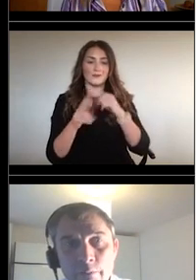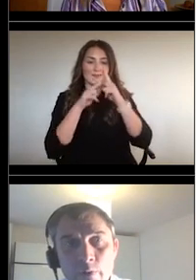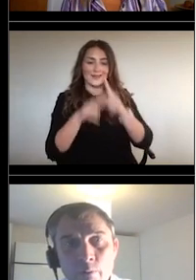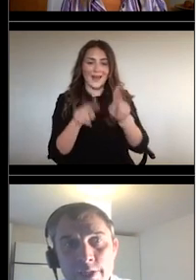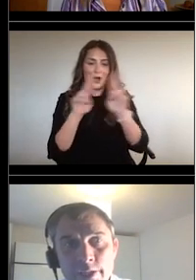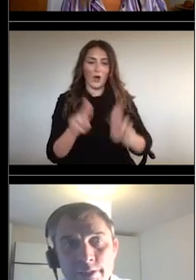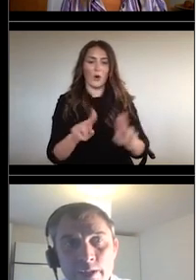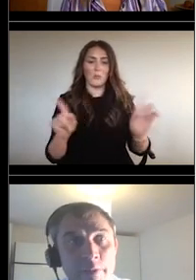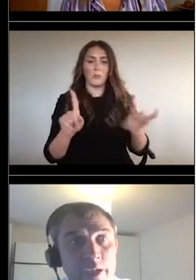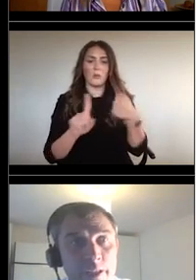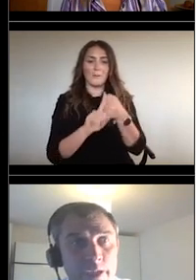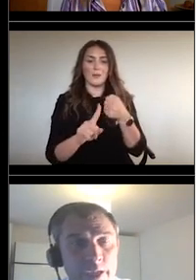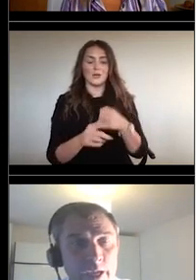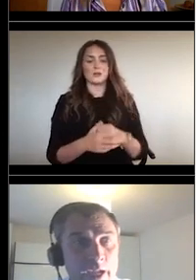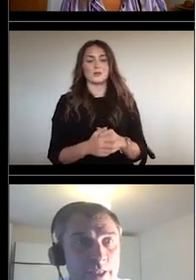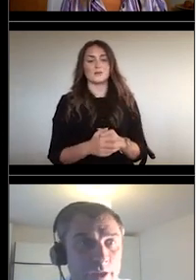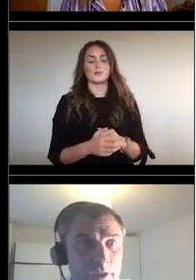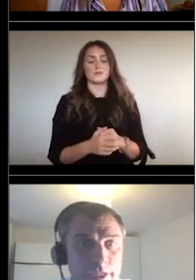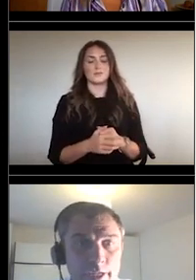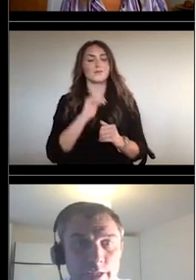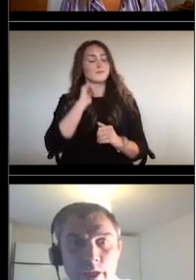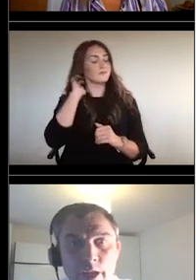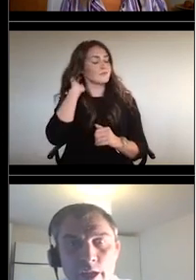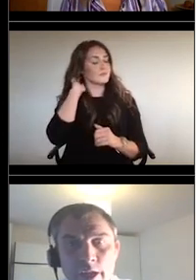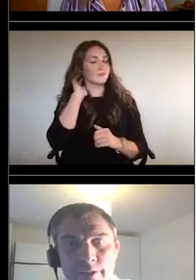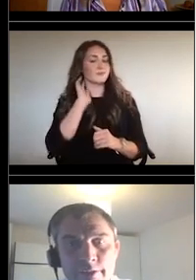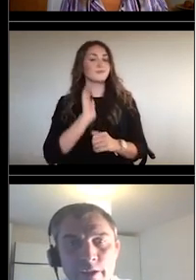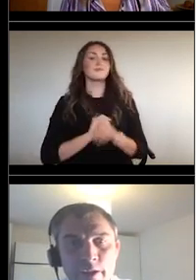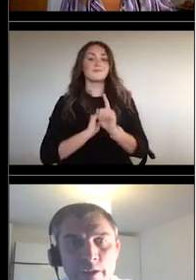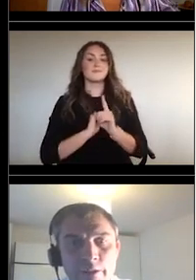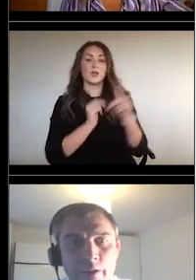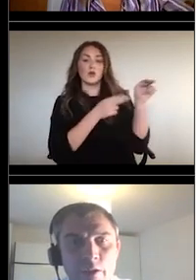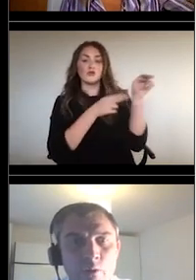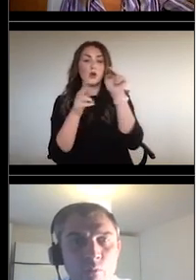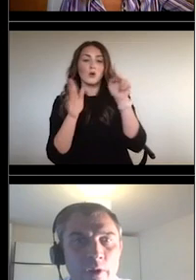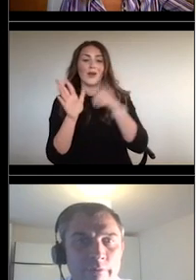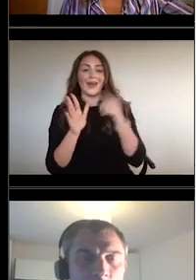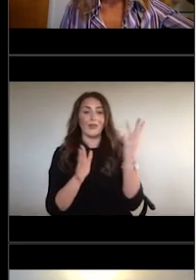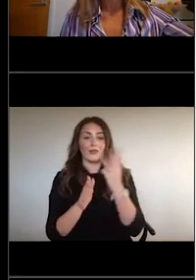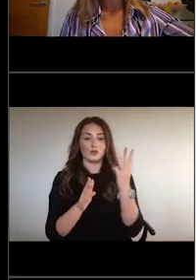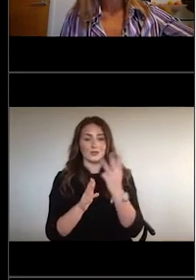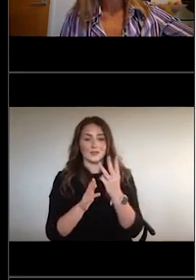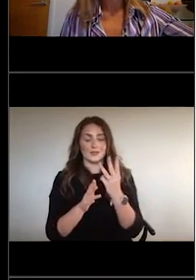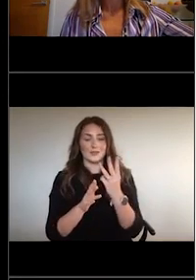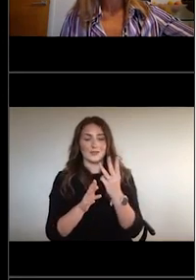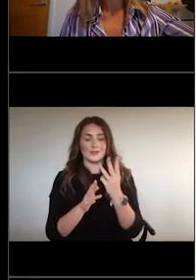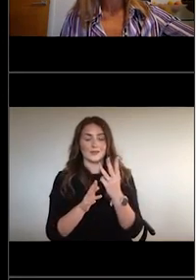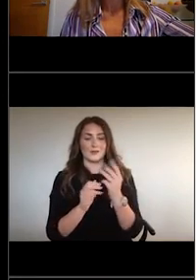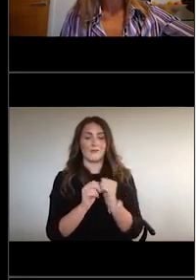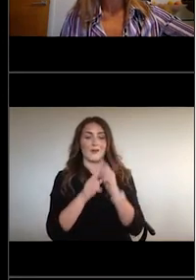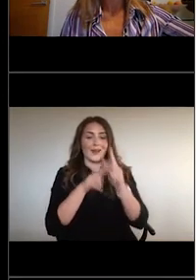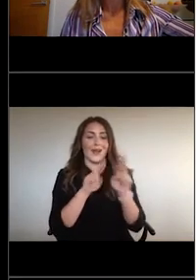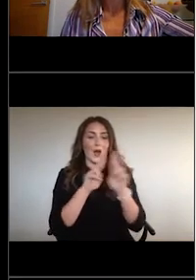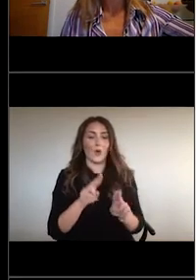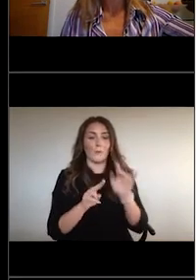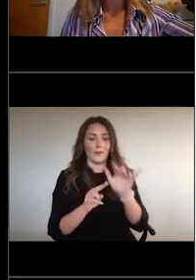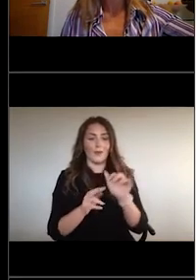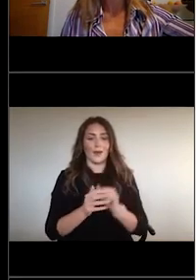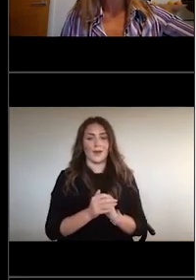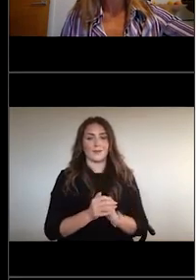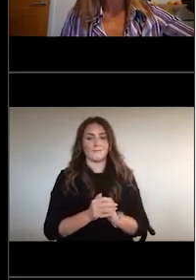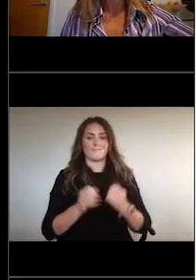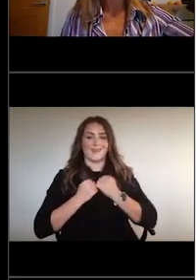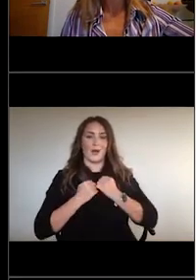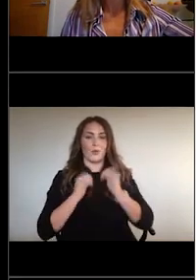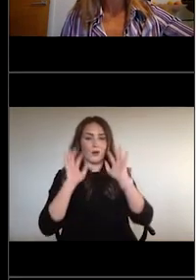Care Home, which is up near the A13, is one of our concerns.